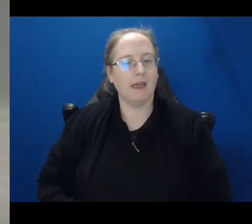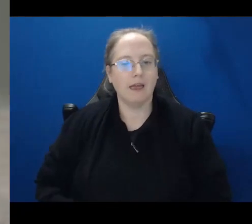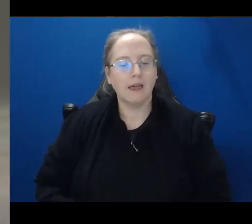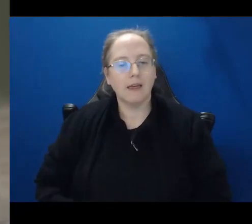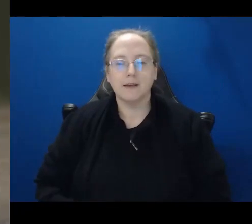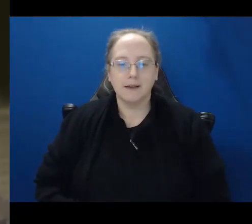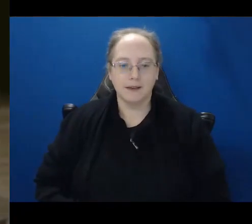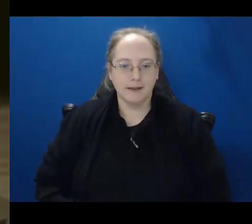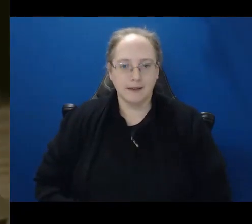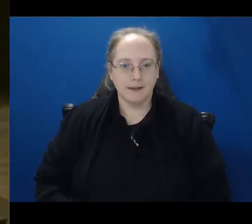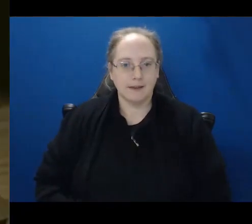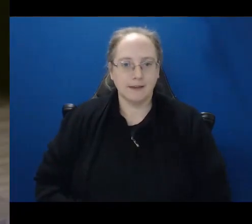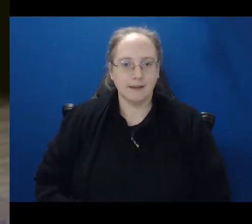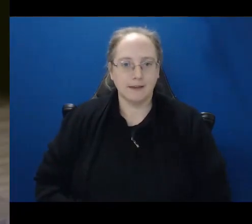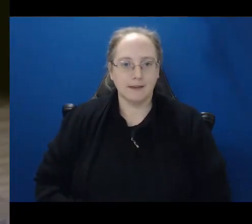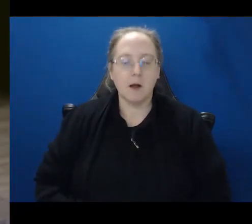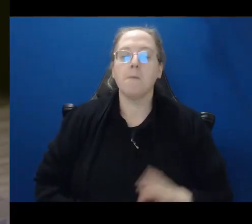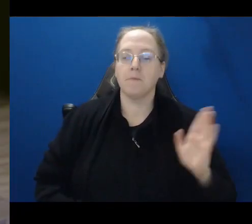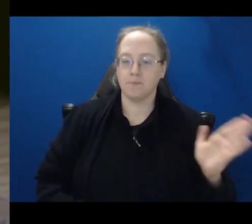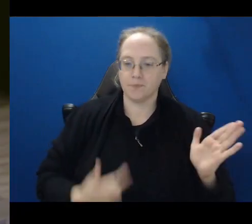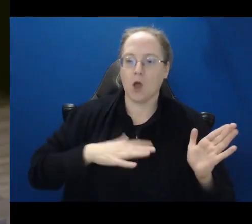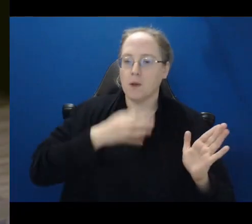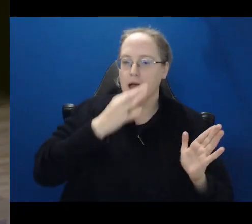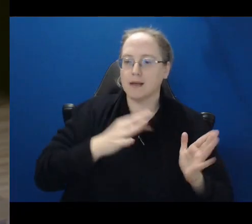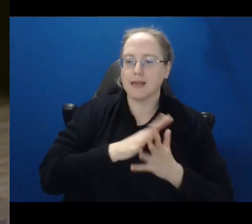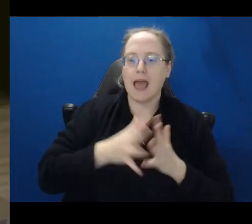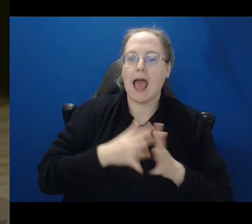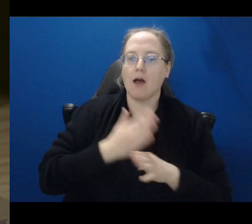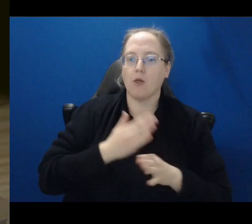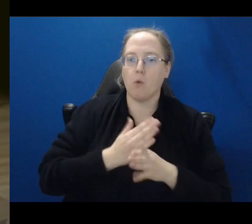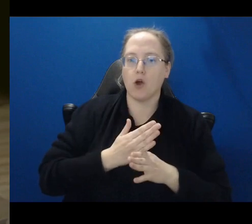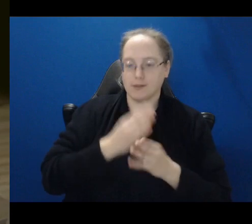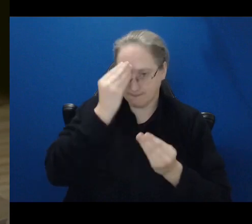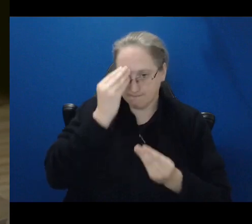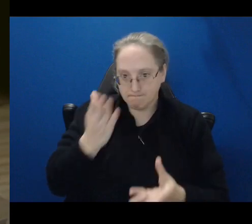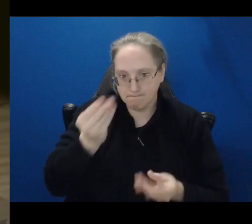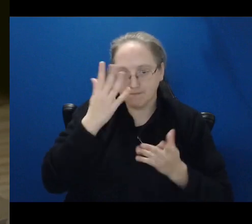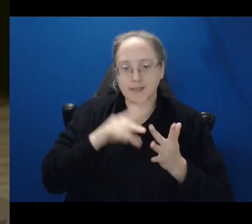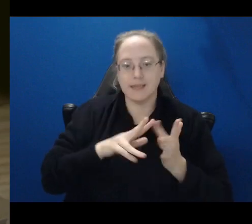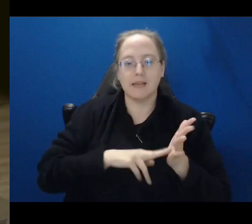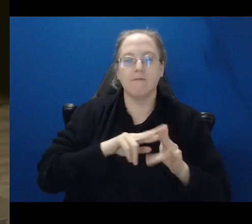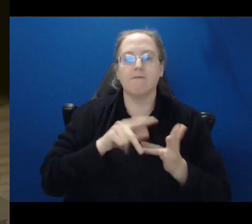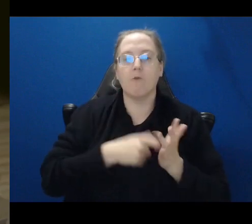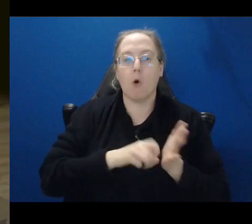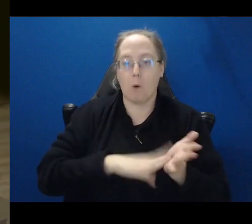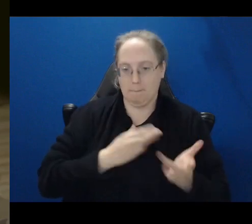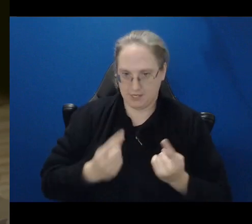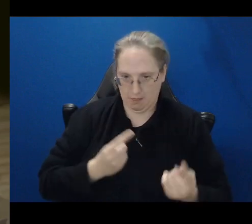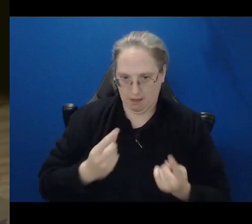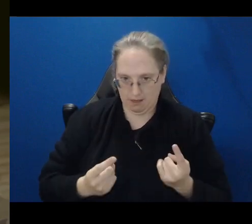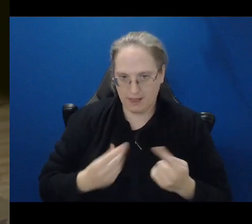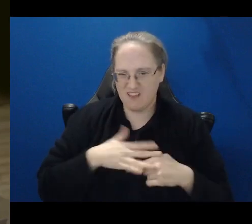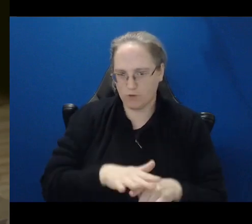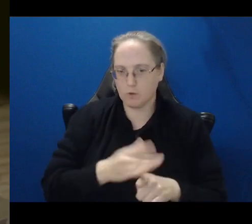works inform each other, and in fact, like, do they always inform each other? Because that's something you've also spoken about